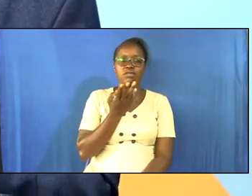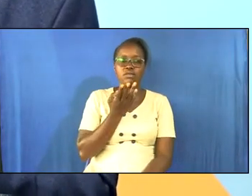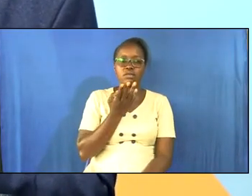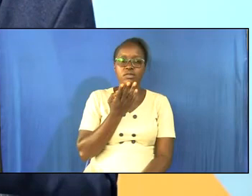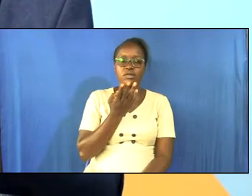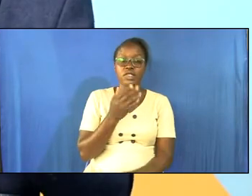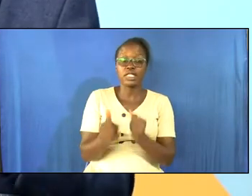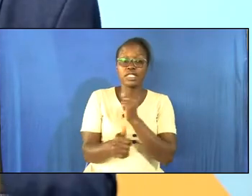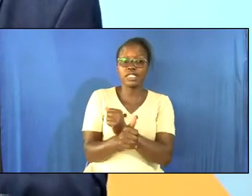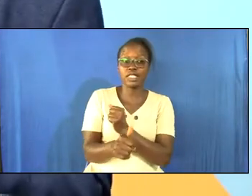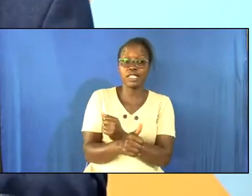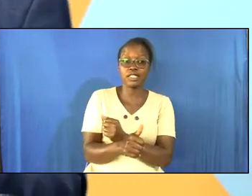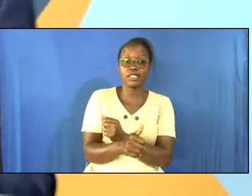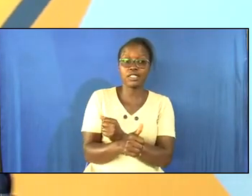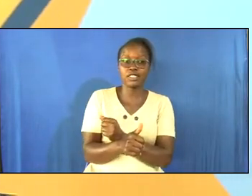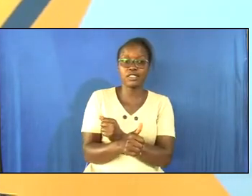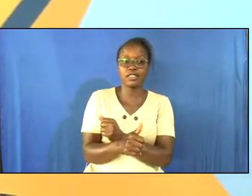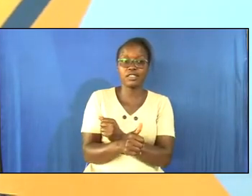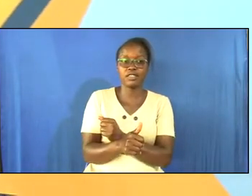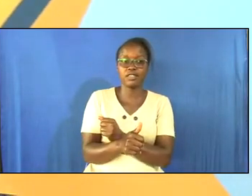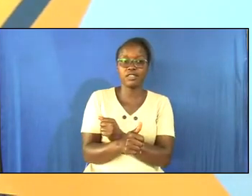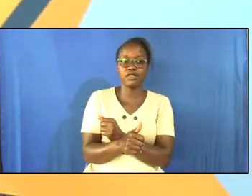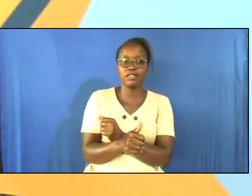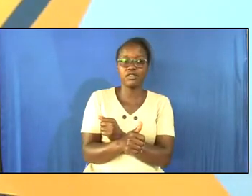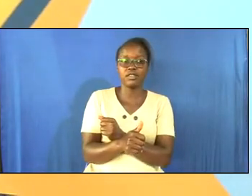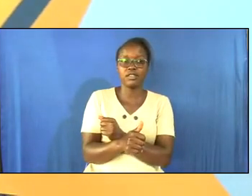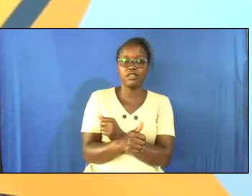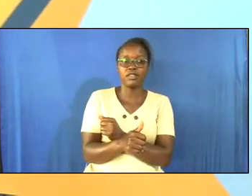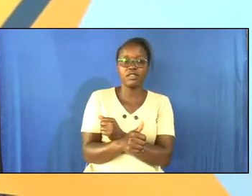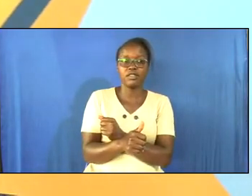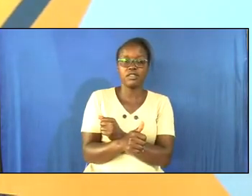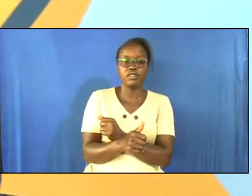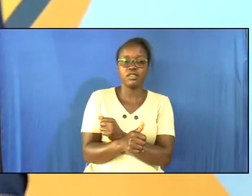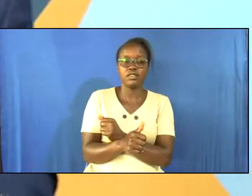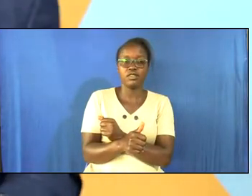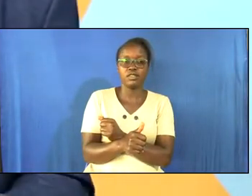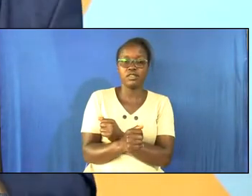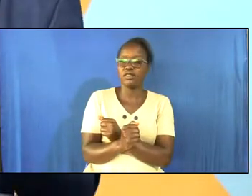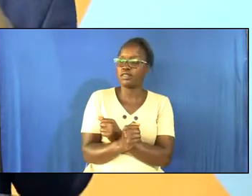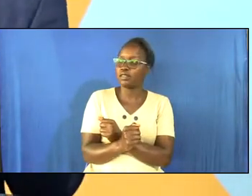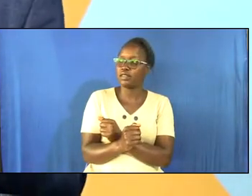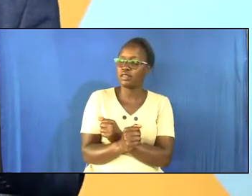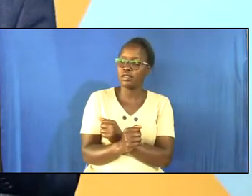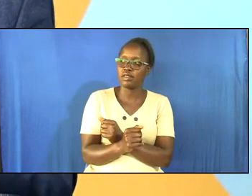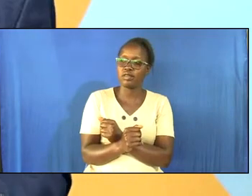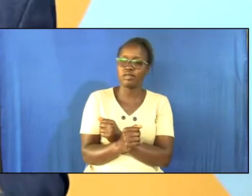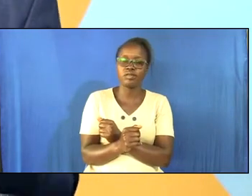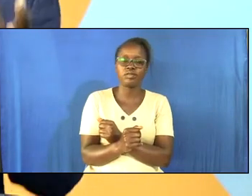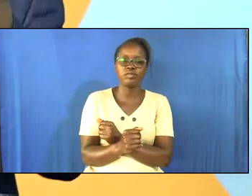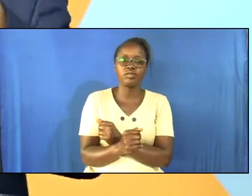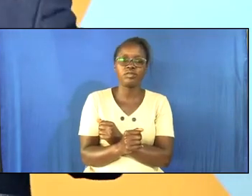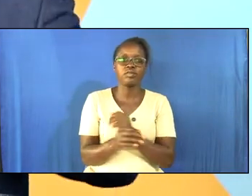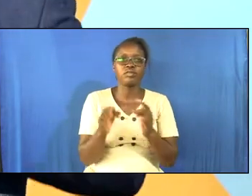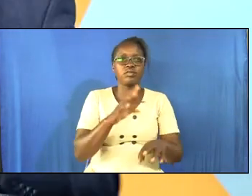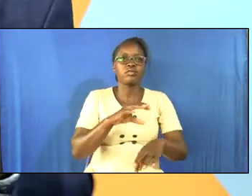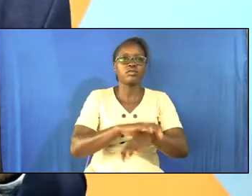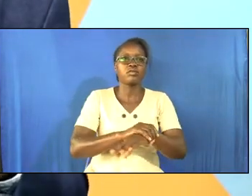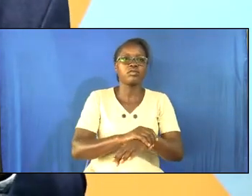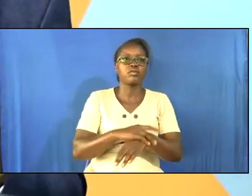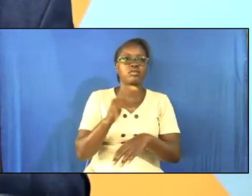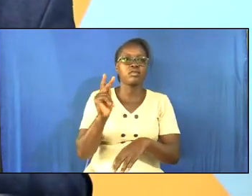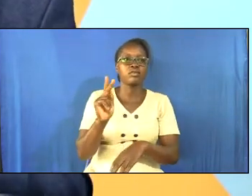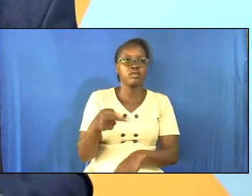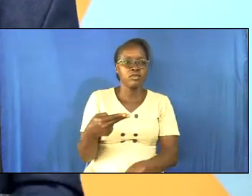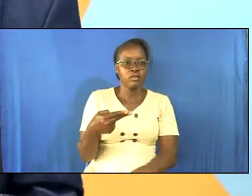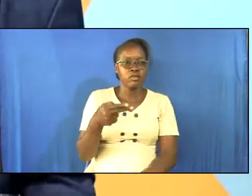risk of getting a persistent human papilloma virus infection. So ideally, once you get a human